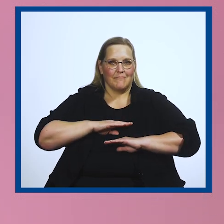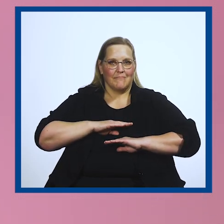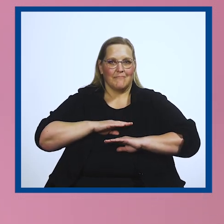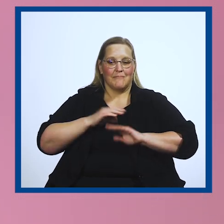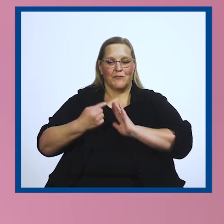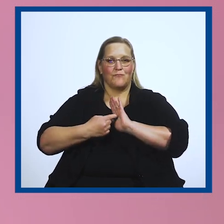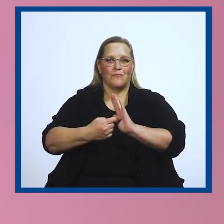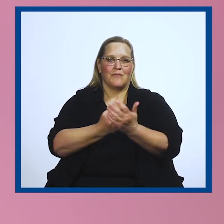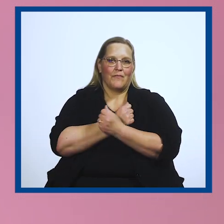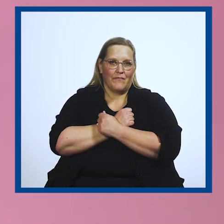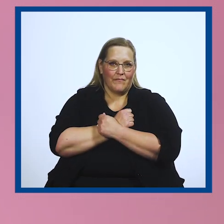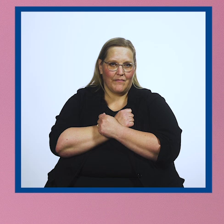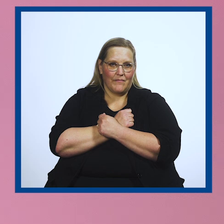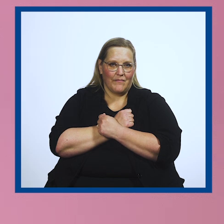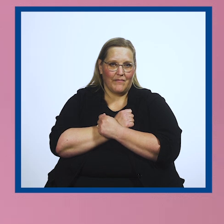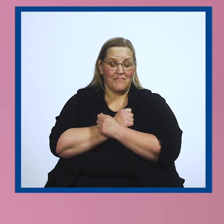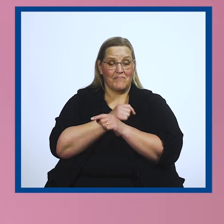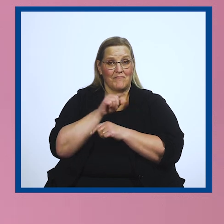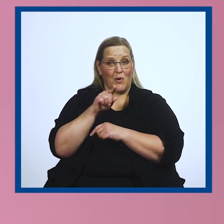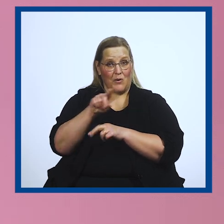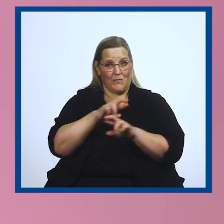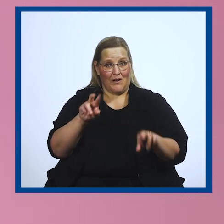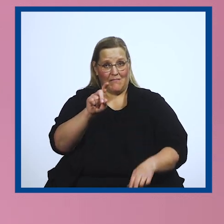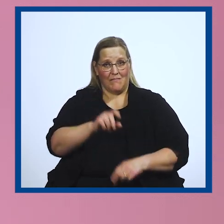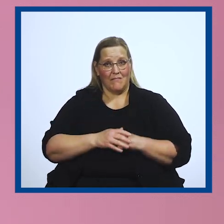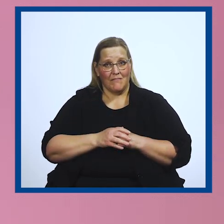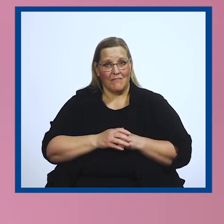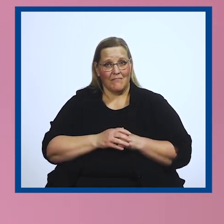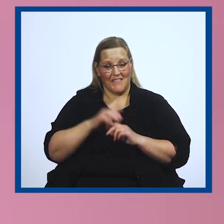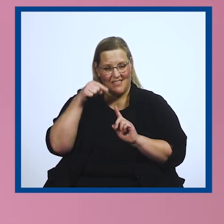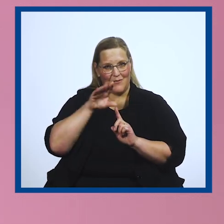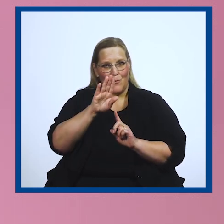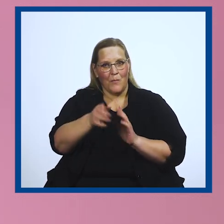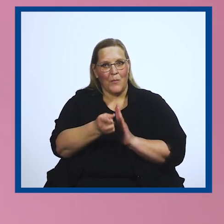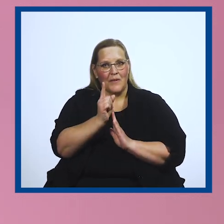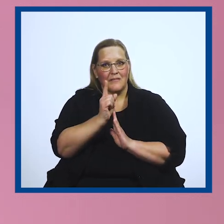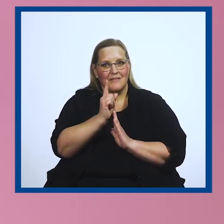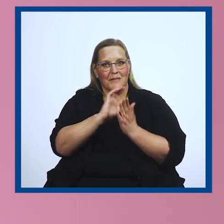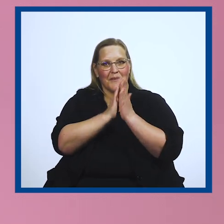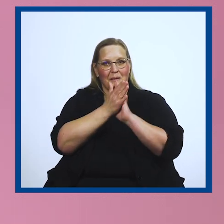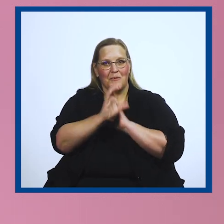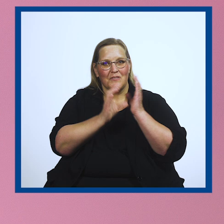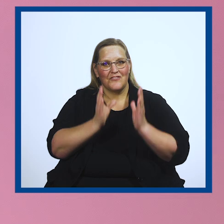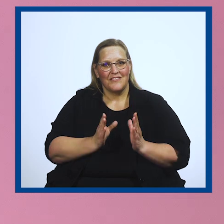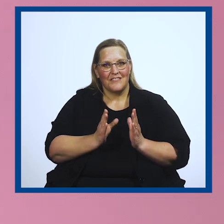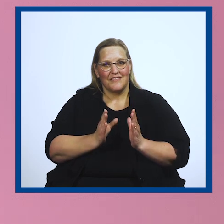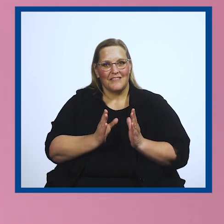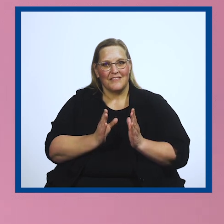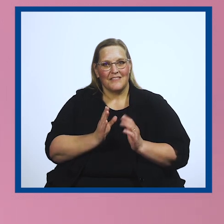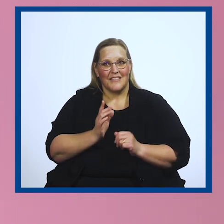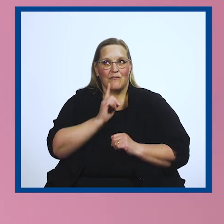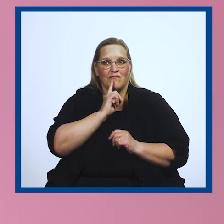love. Are you ready? Is this your moment to become a Christian, a